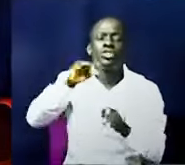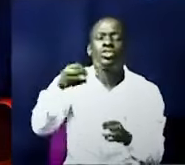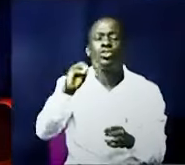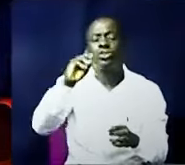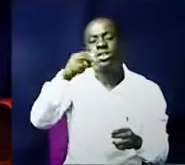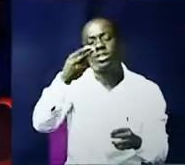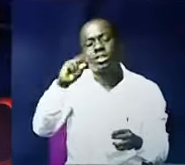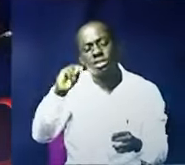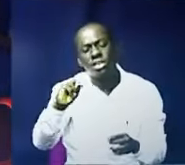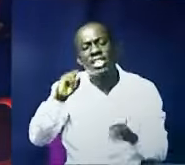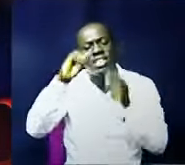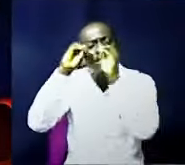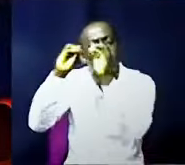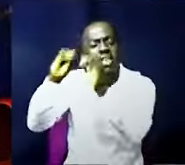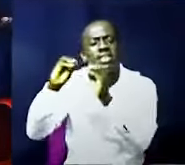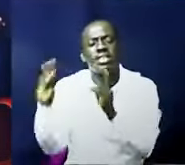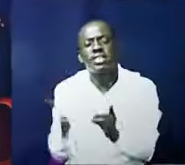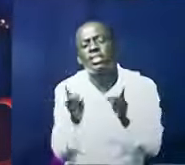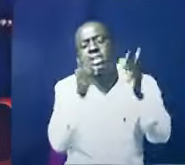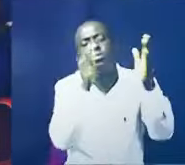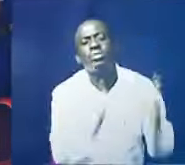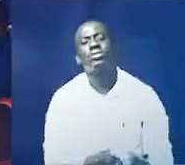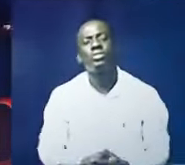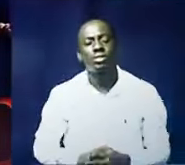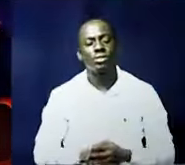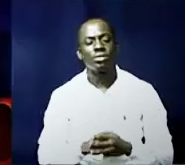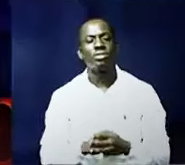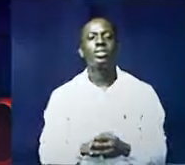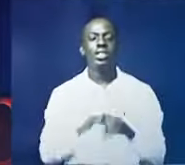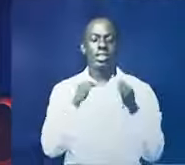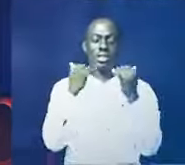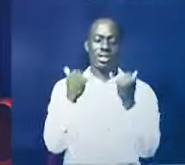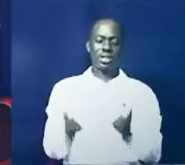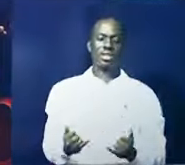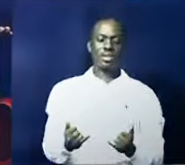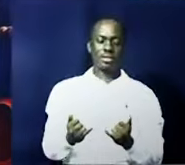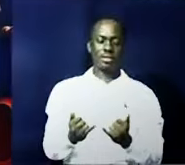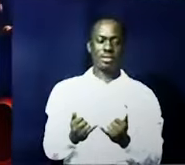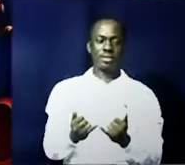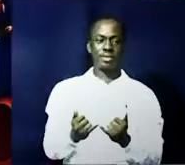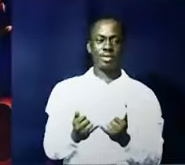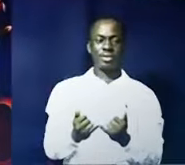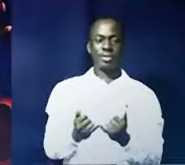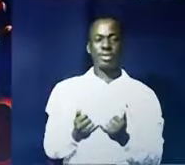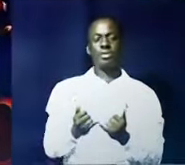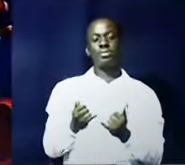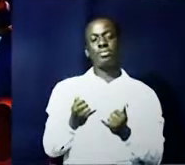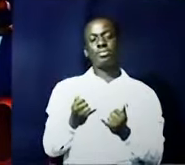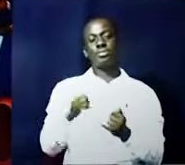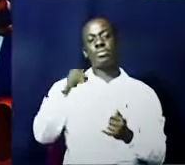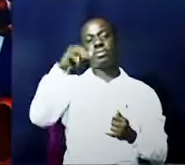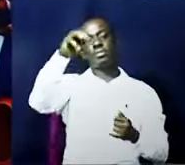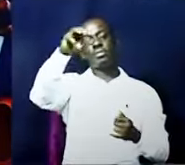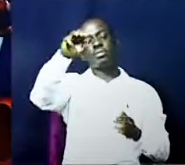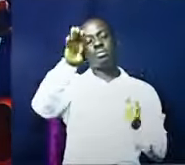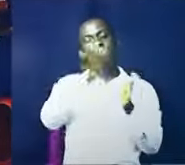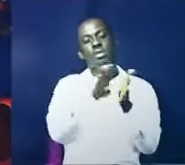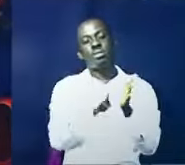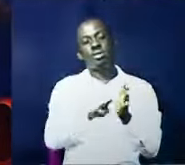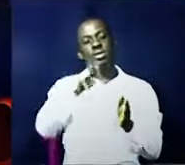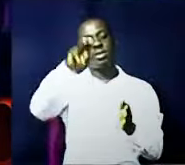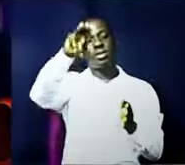Teach us to pray. Now the book of Mark gives us some snapshots of Jesus'